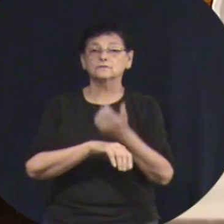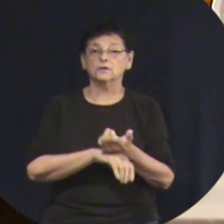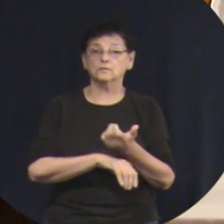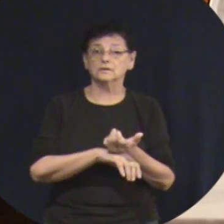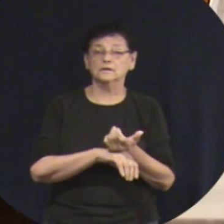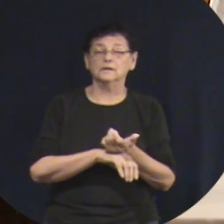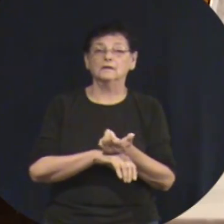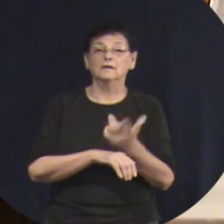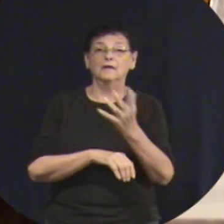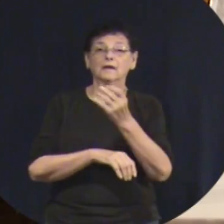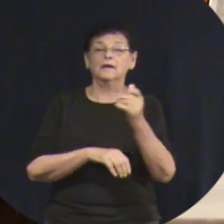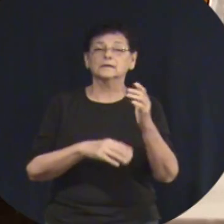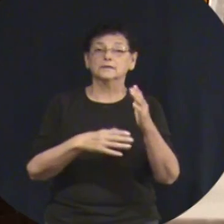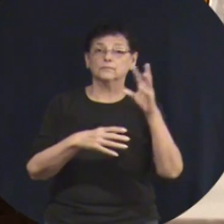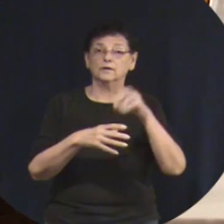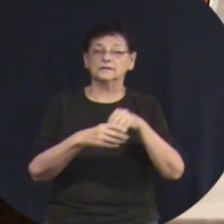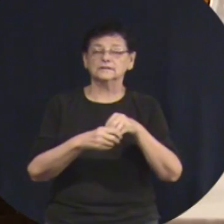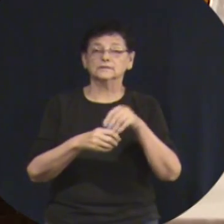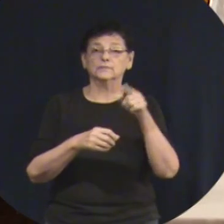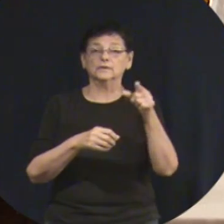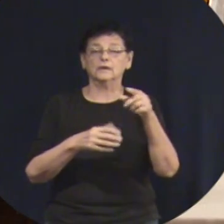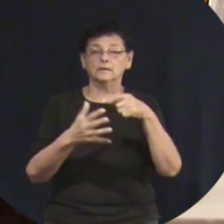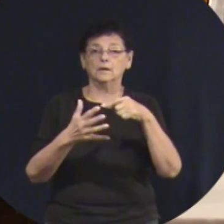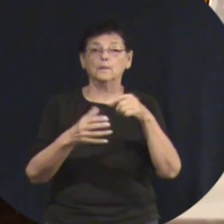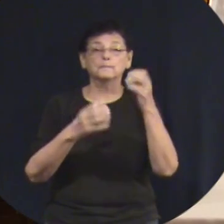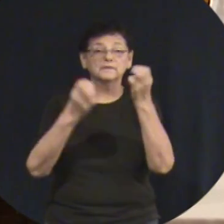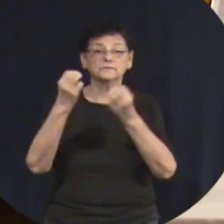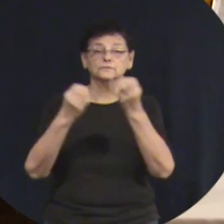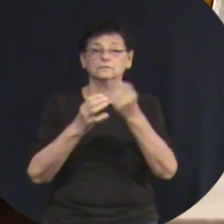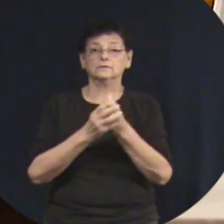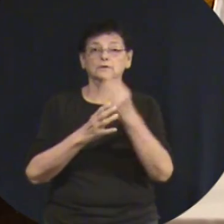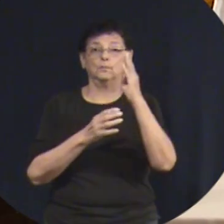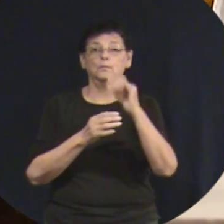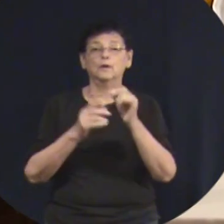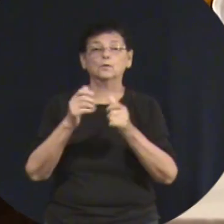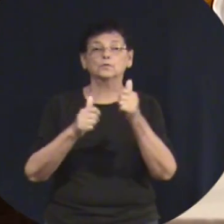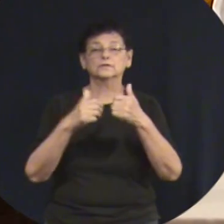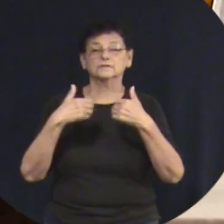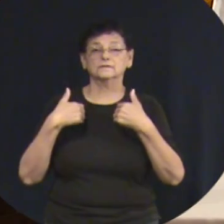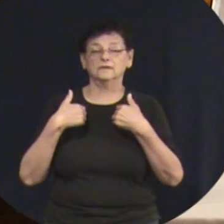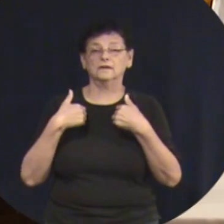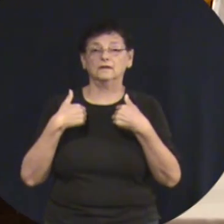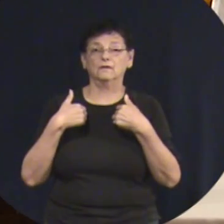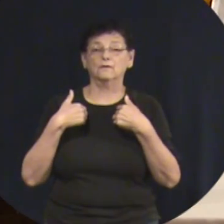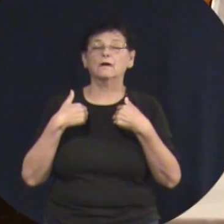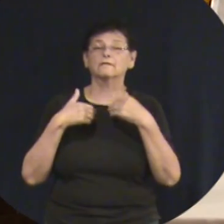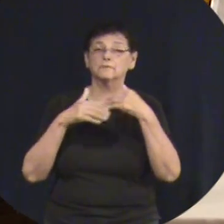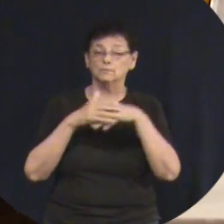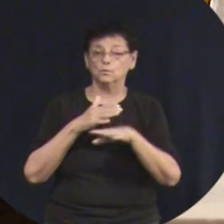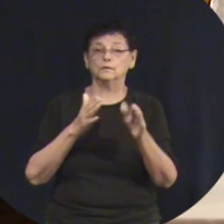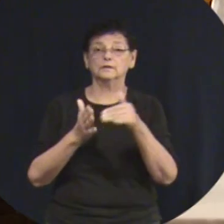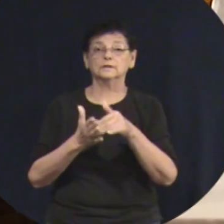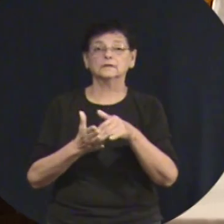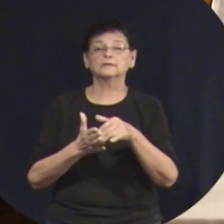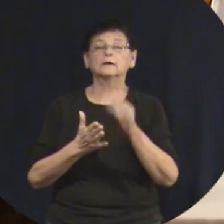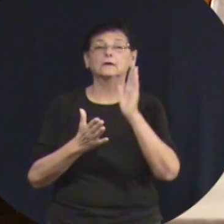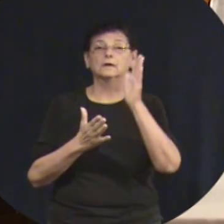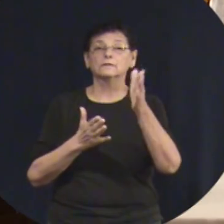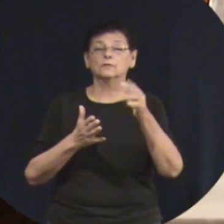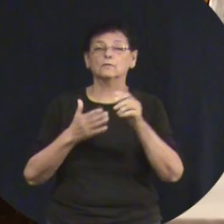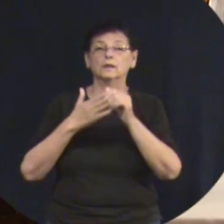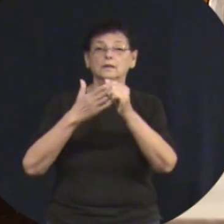charity, and participating in the mysteries by which they have been reborn, they